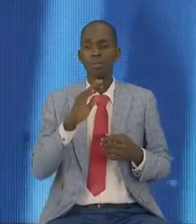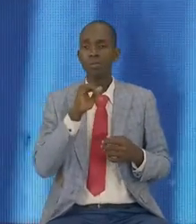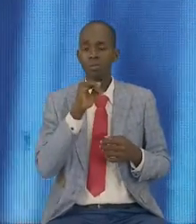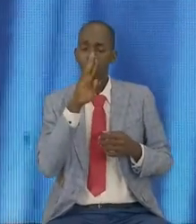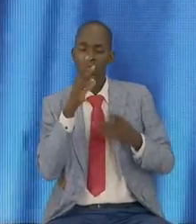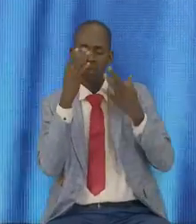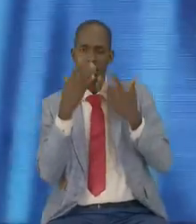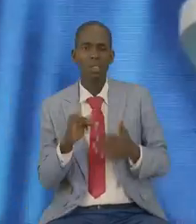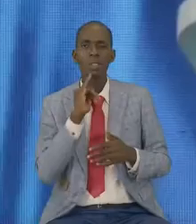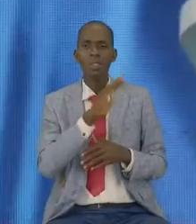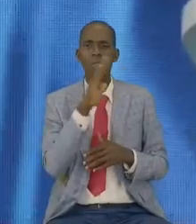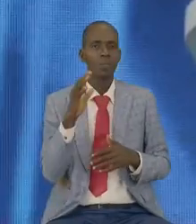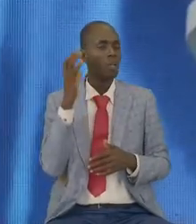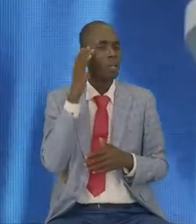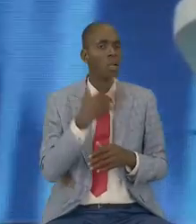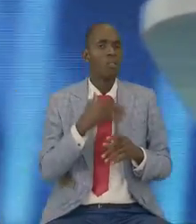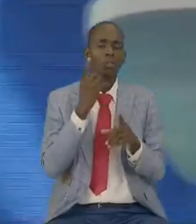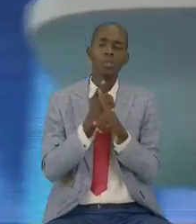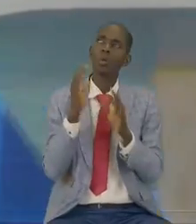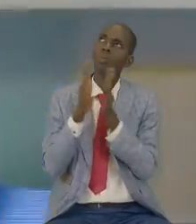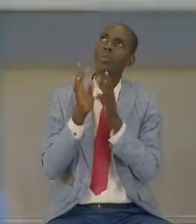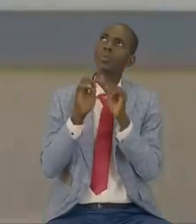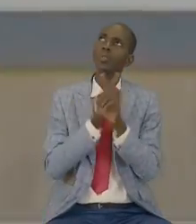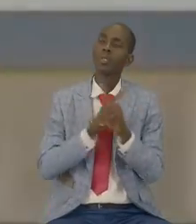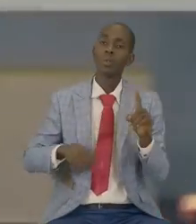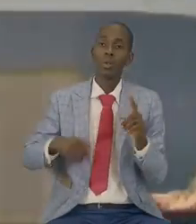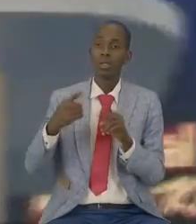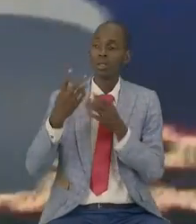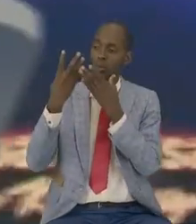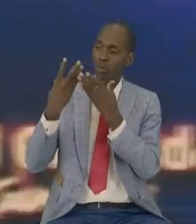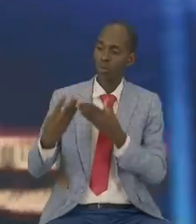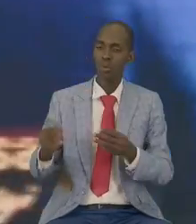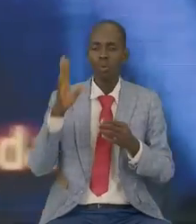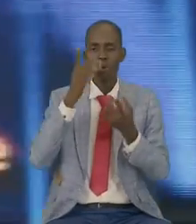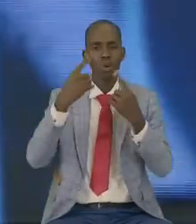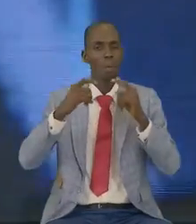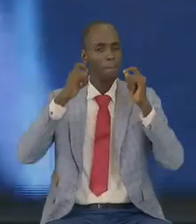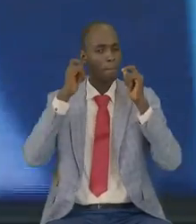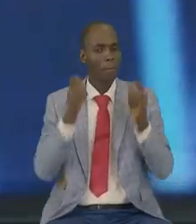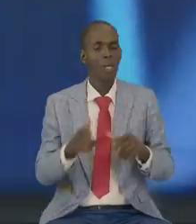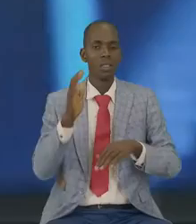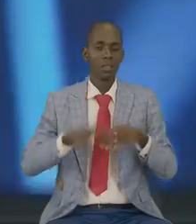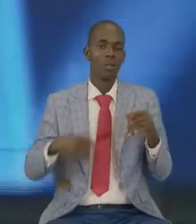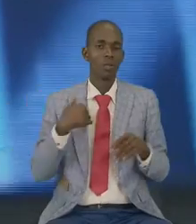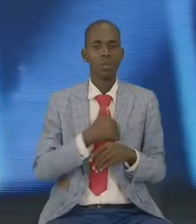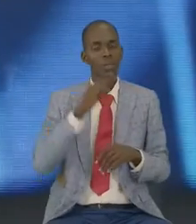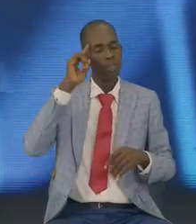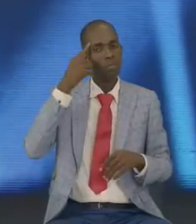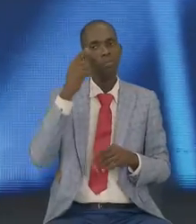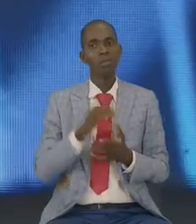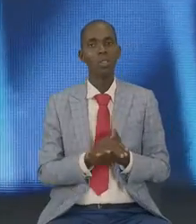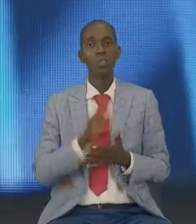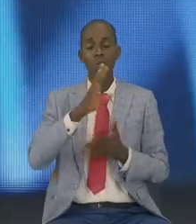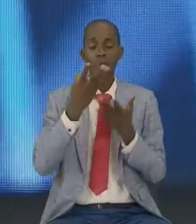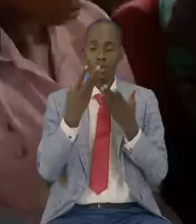heard, and we only talk to the Lord, the solution will come faster than we thought. Your